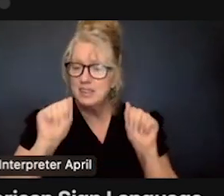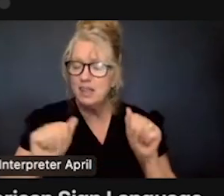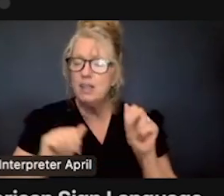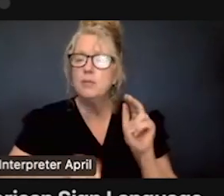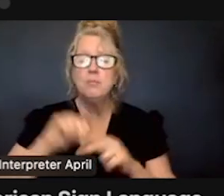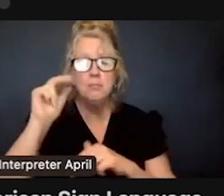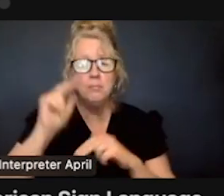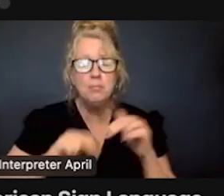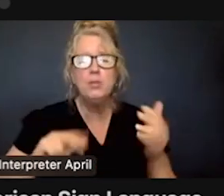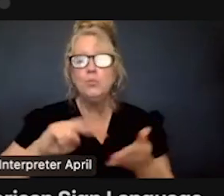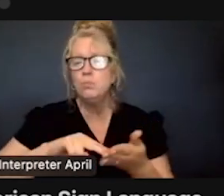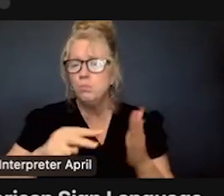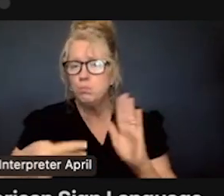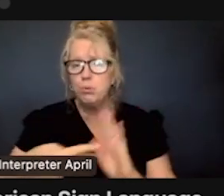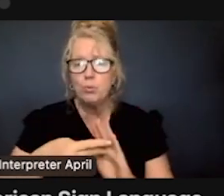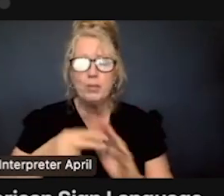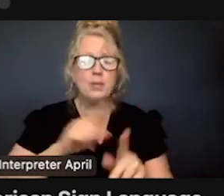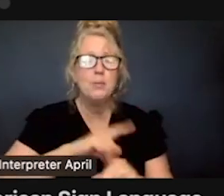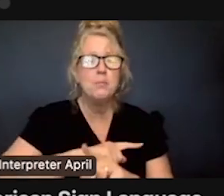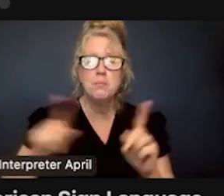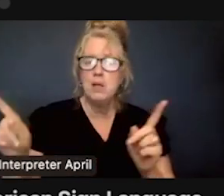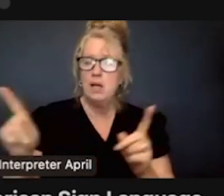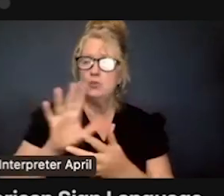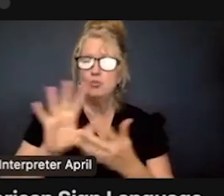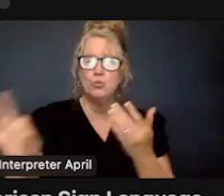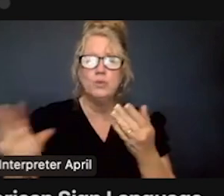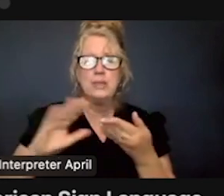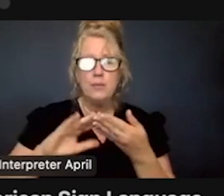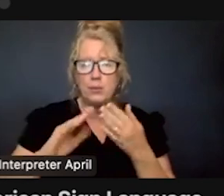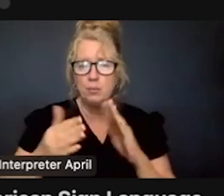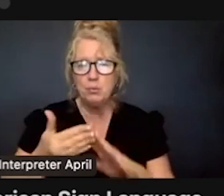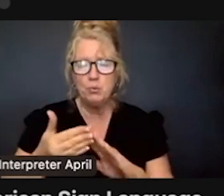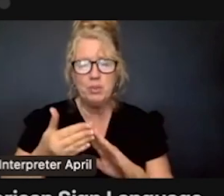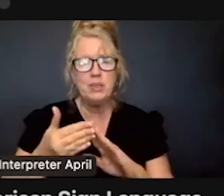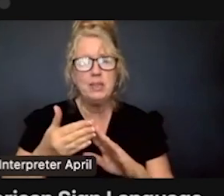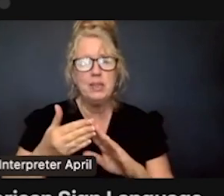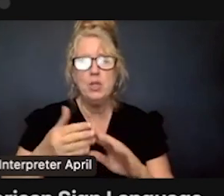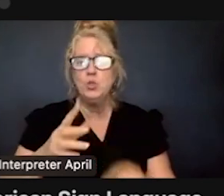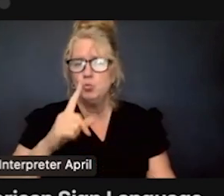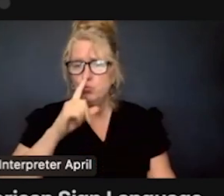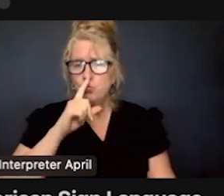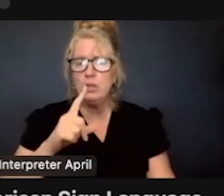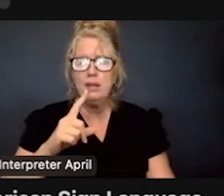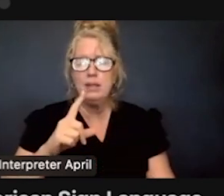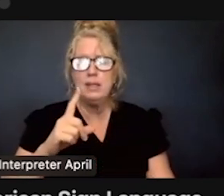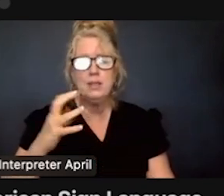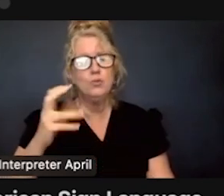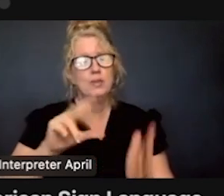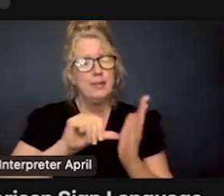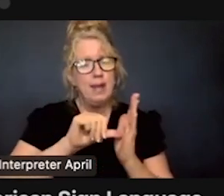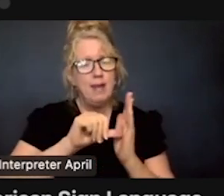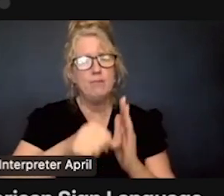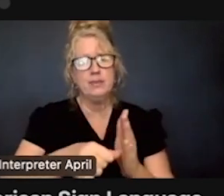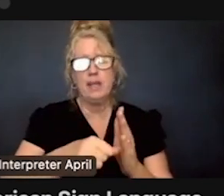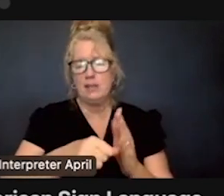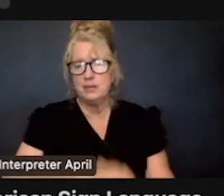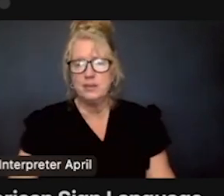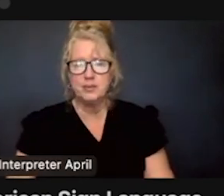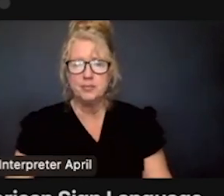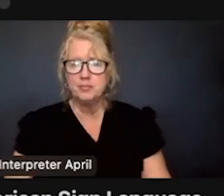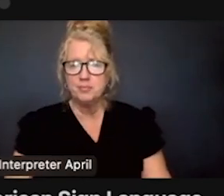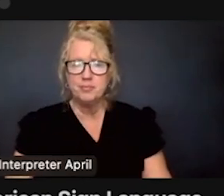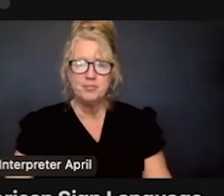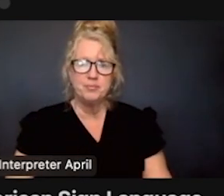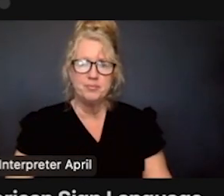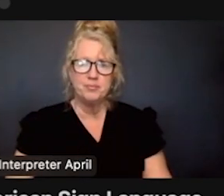purpose. But choosing that community really emphasizes that. So,